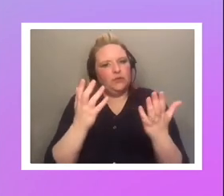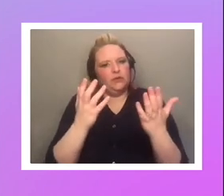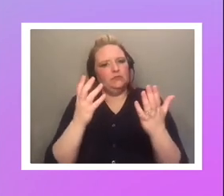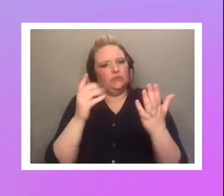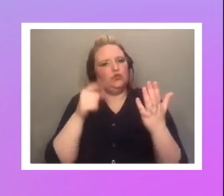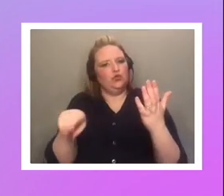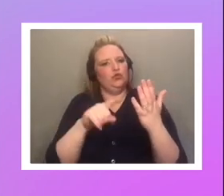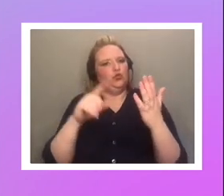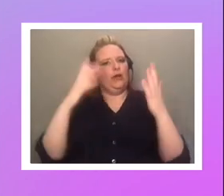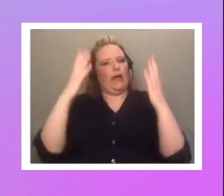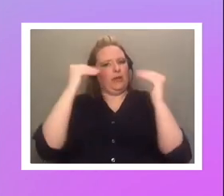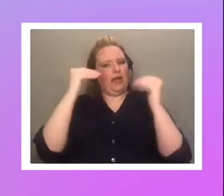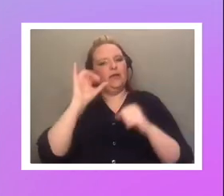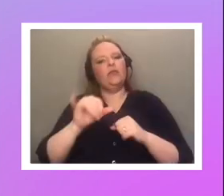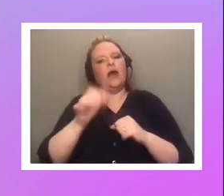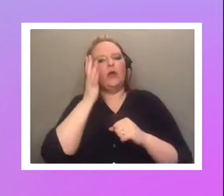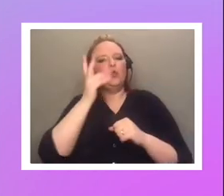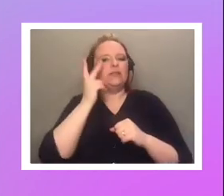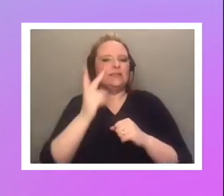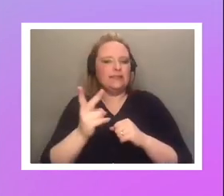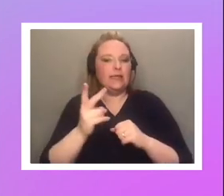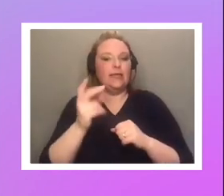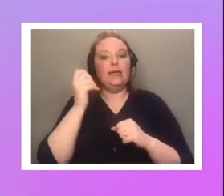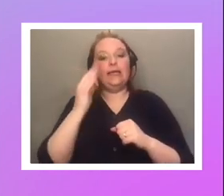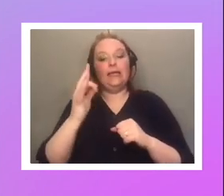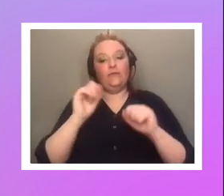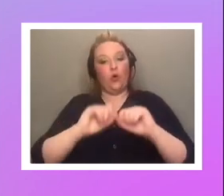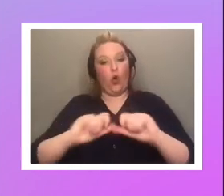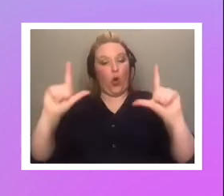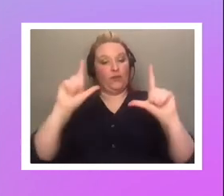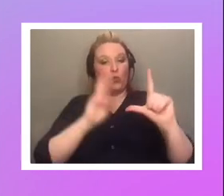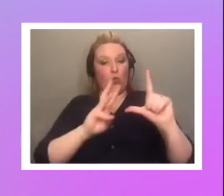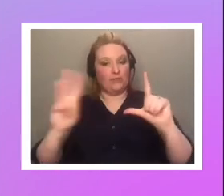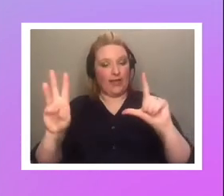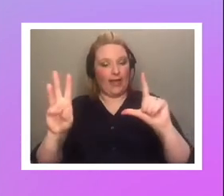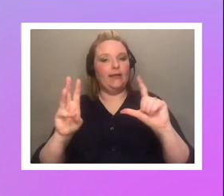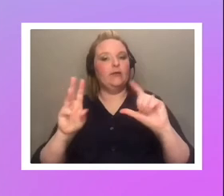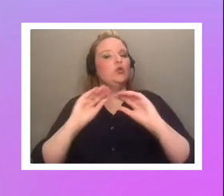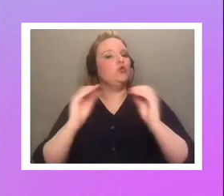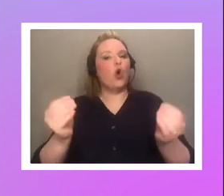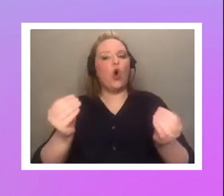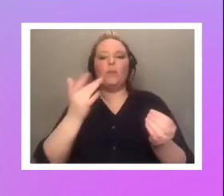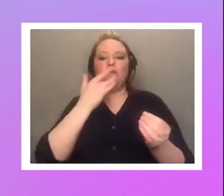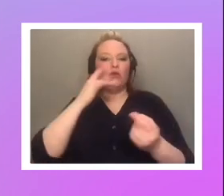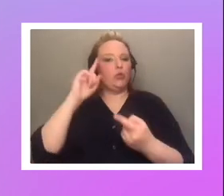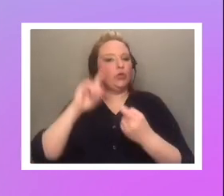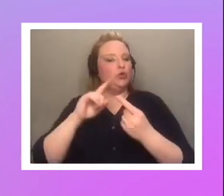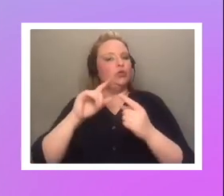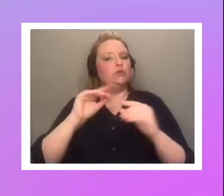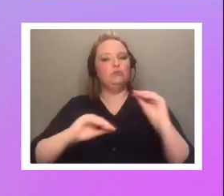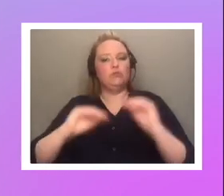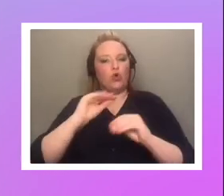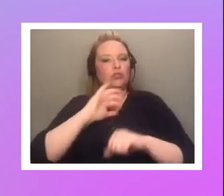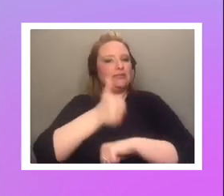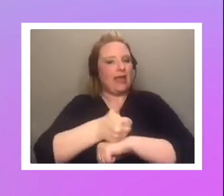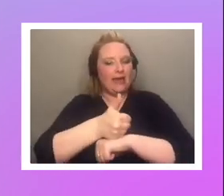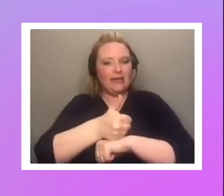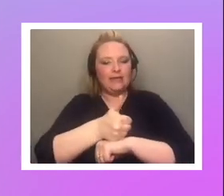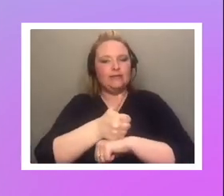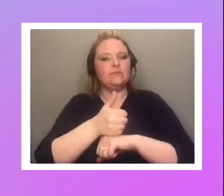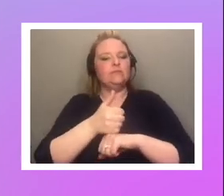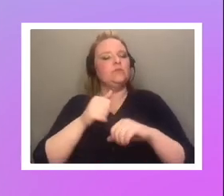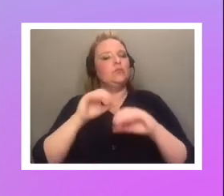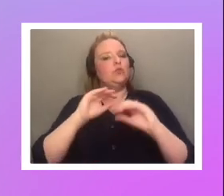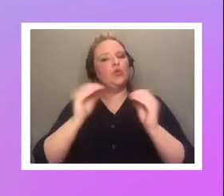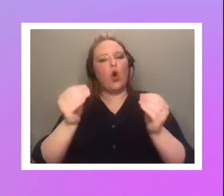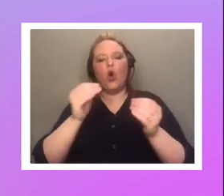expectations. And that's very much what you see. If you go to the site with no prefers reduced motion settings, you know, without